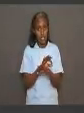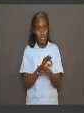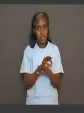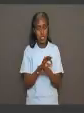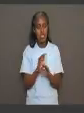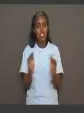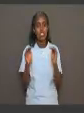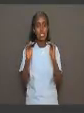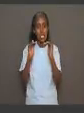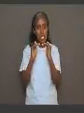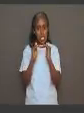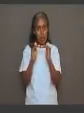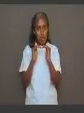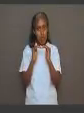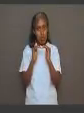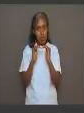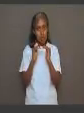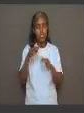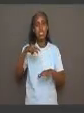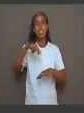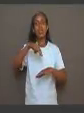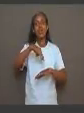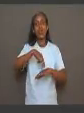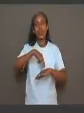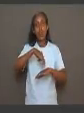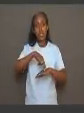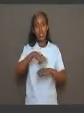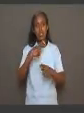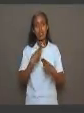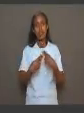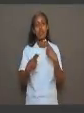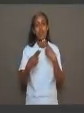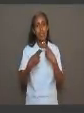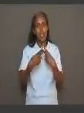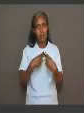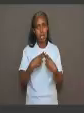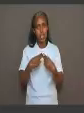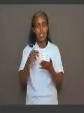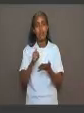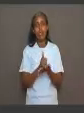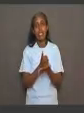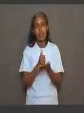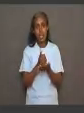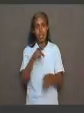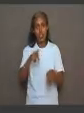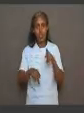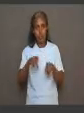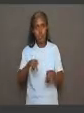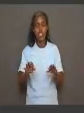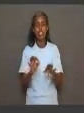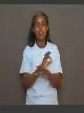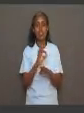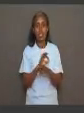is equal to the constant multiplied by the mean of the population function.